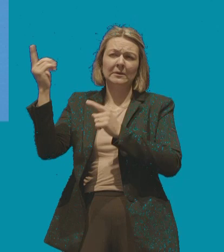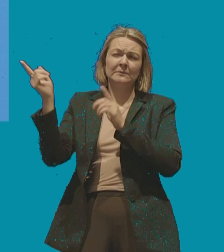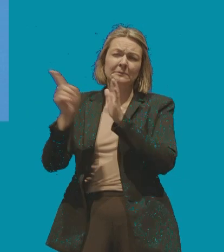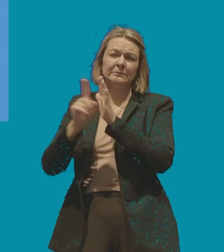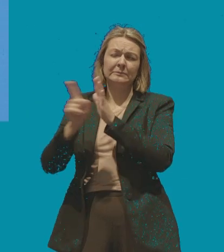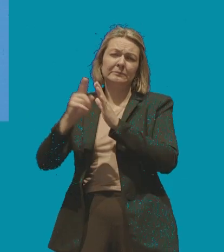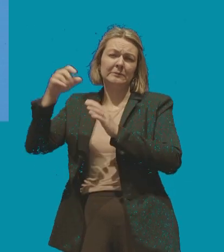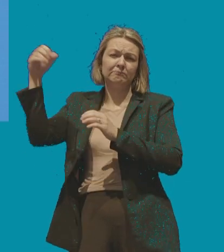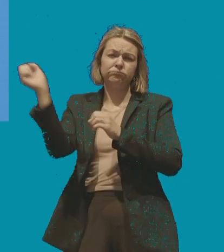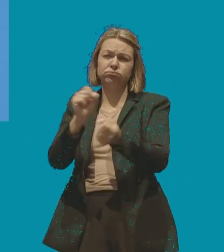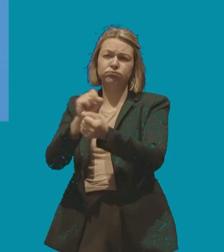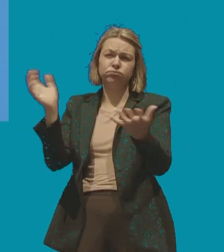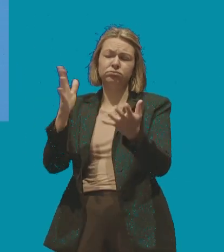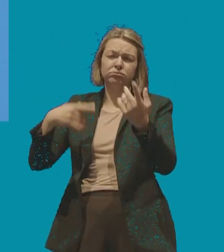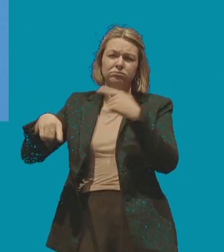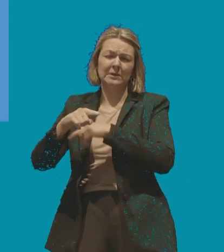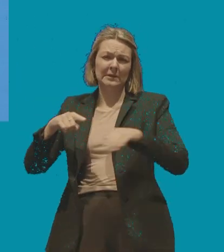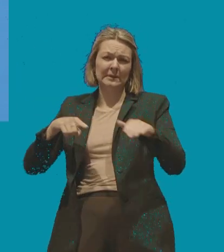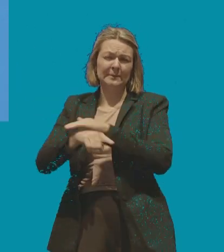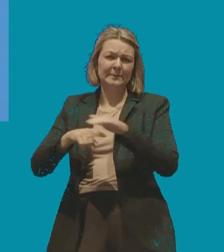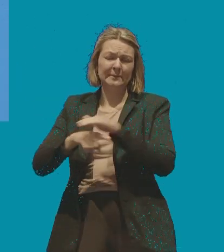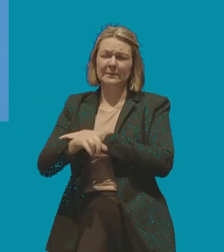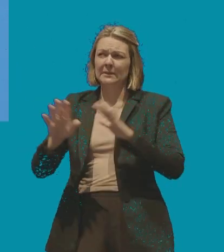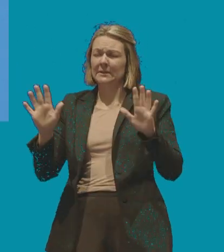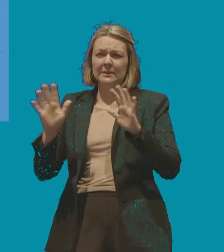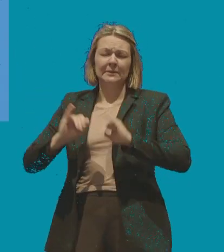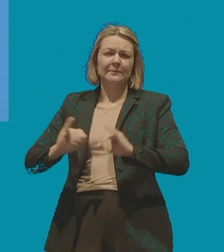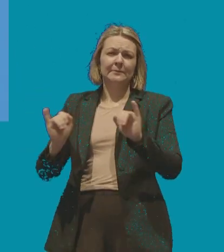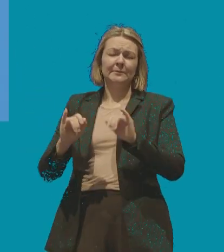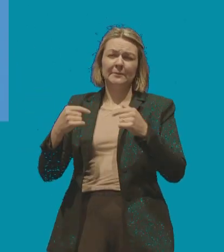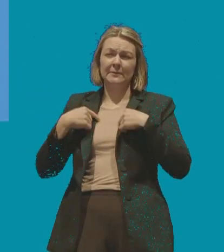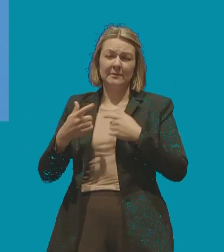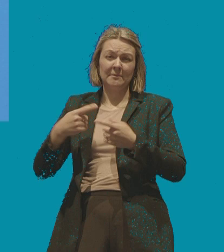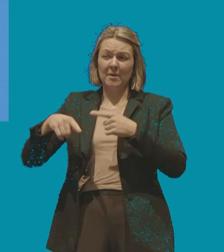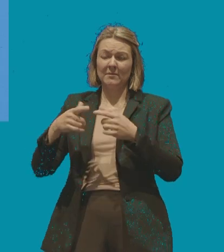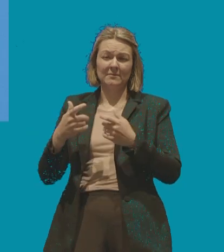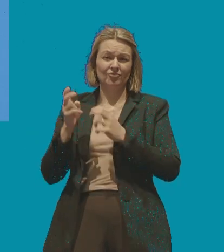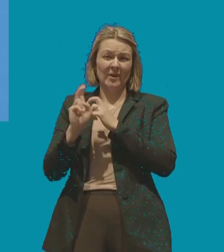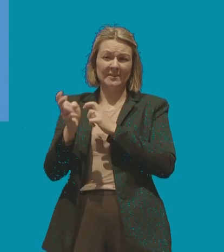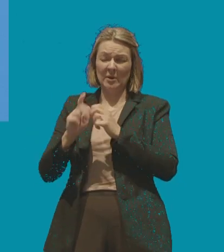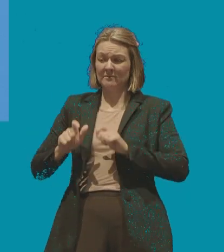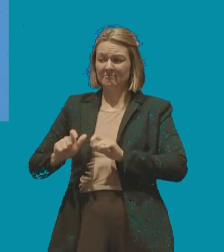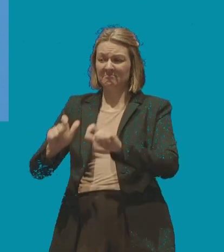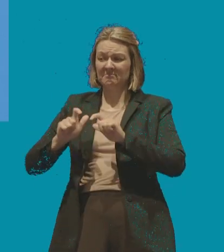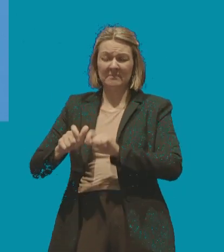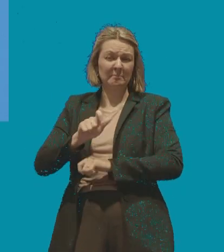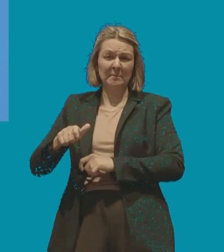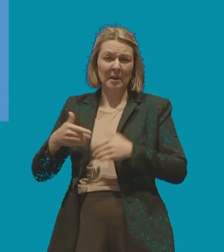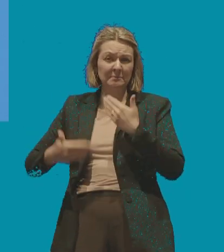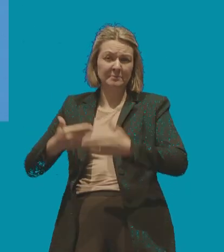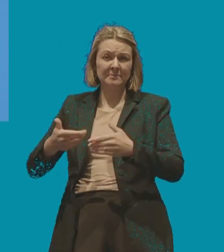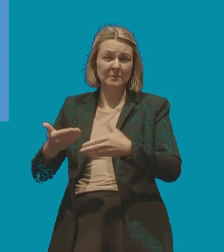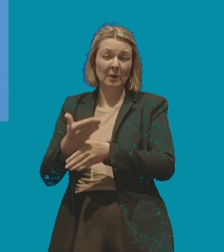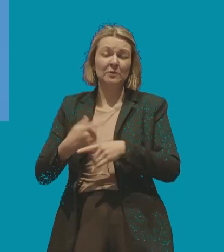direct bombardment from missiles, transport workers who keep the trains running. But as well as war in Ukraine, we have war in